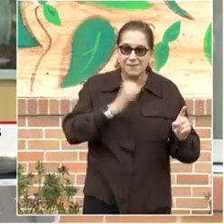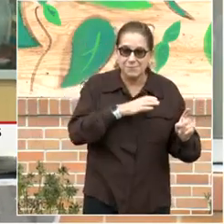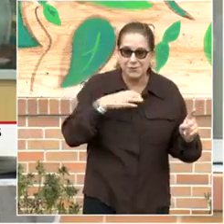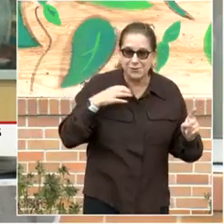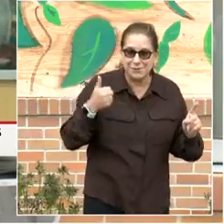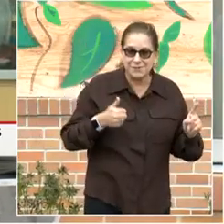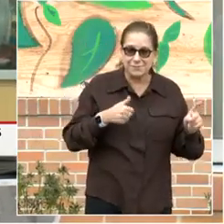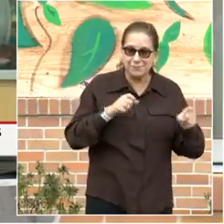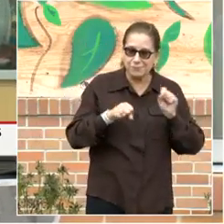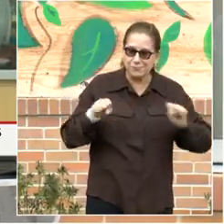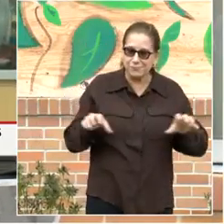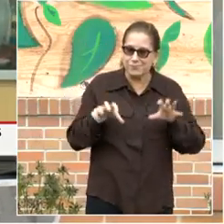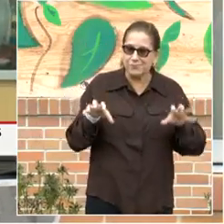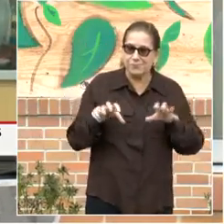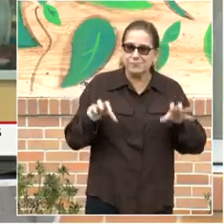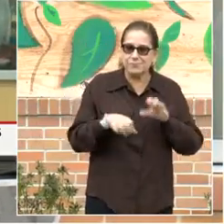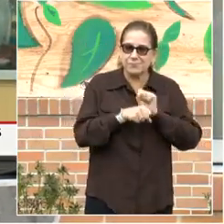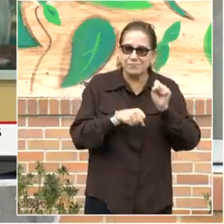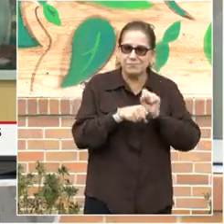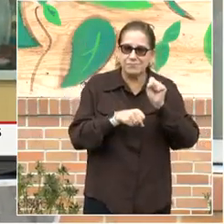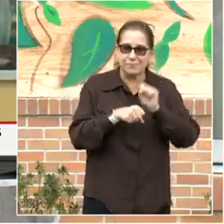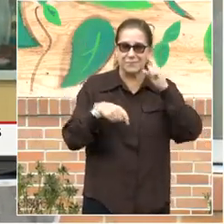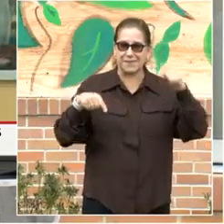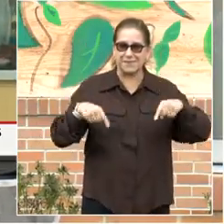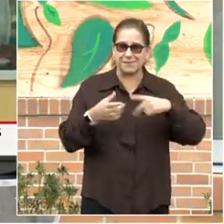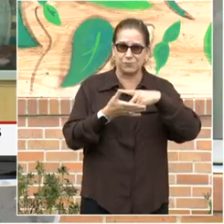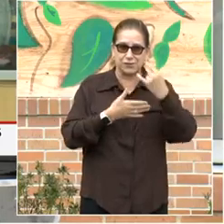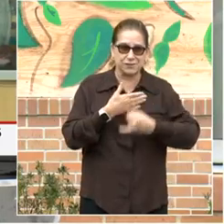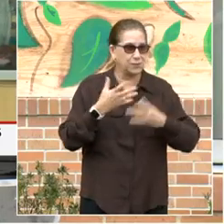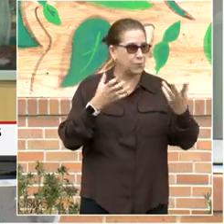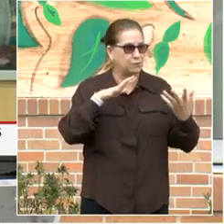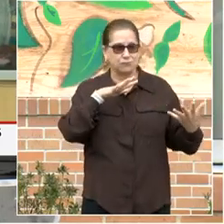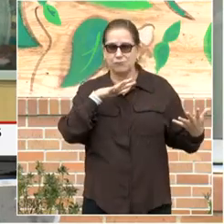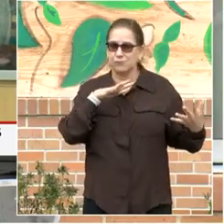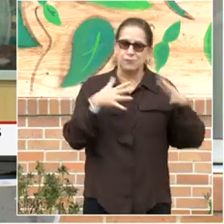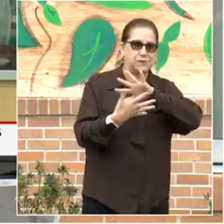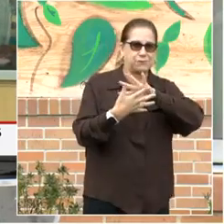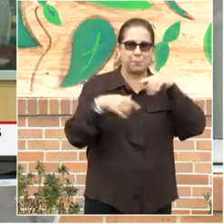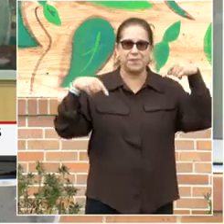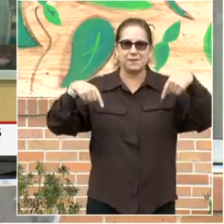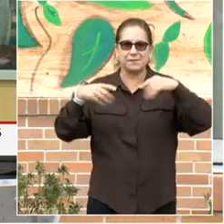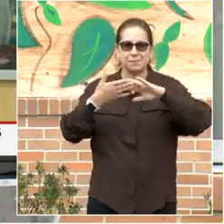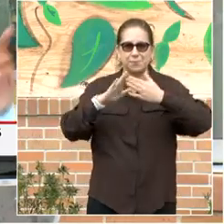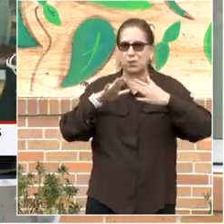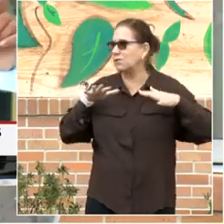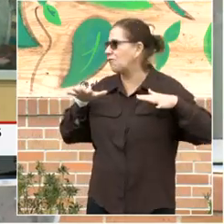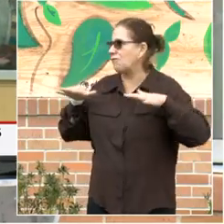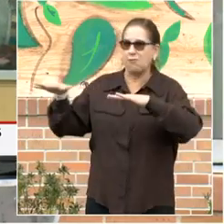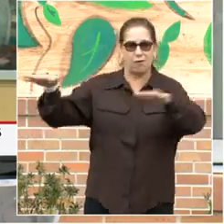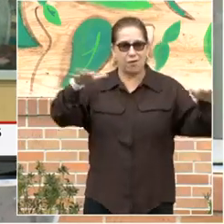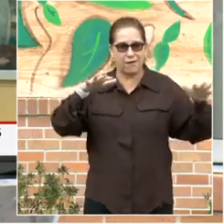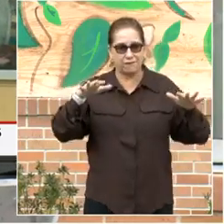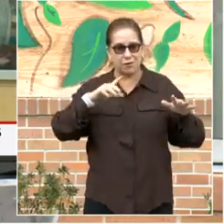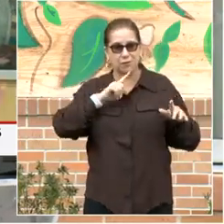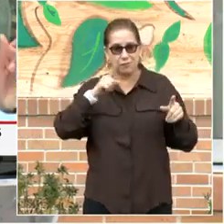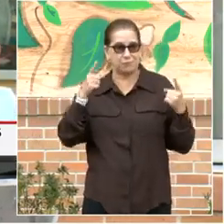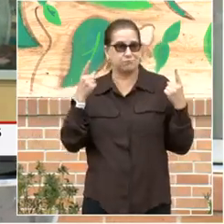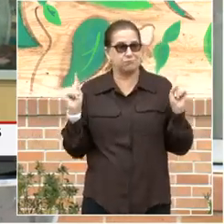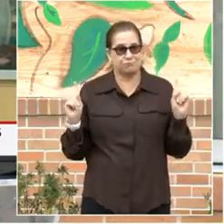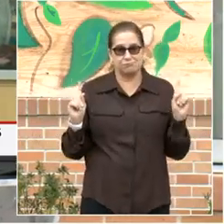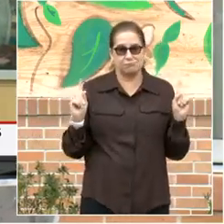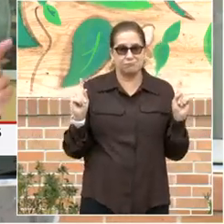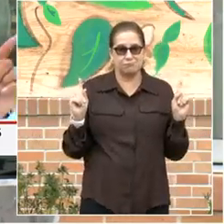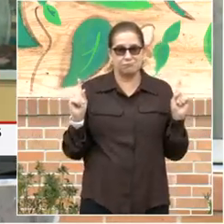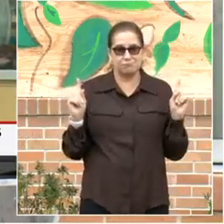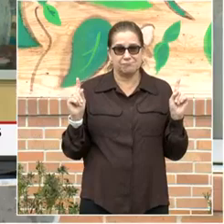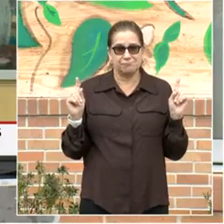been working on delivering a project that transforms a neighborhood and a community and it delivers. I've been that commissioner on Riggs